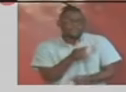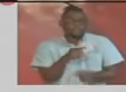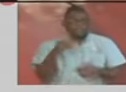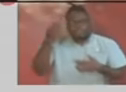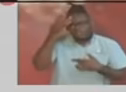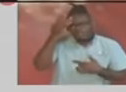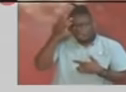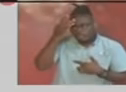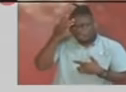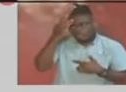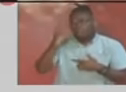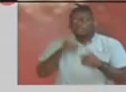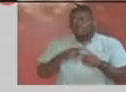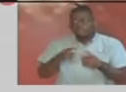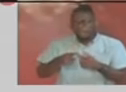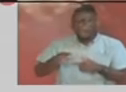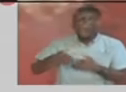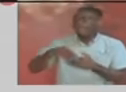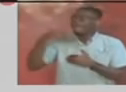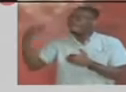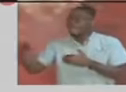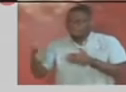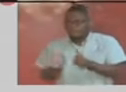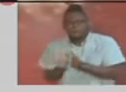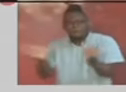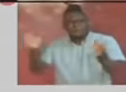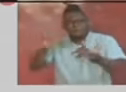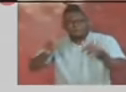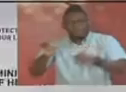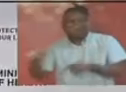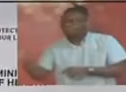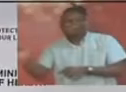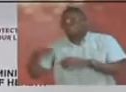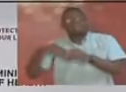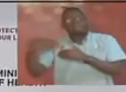population thereafter to achieve herd immunity in the population.